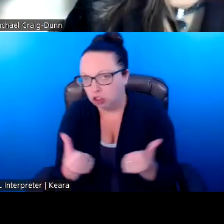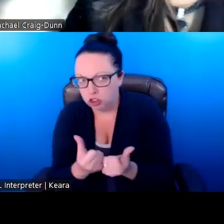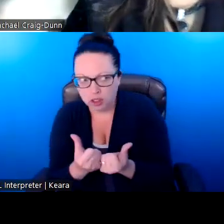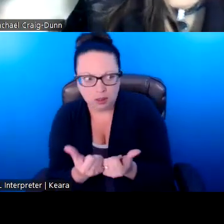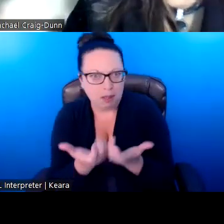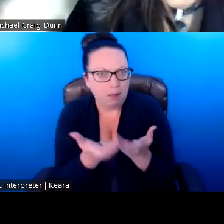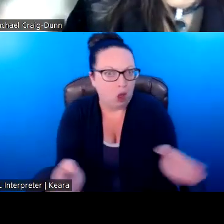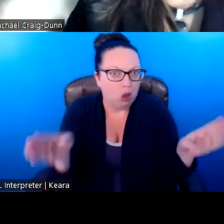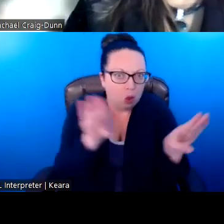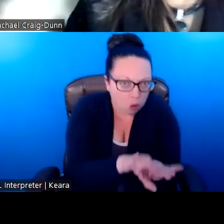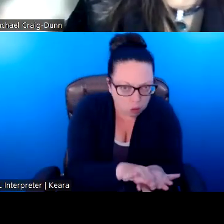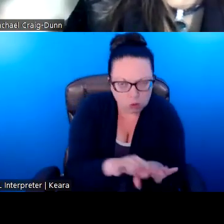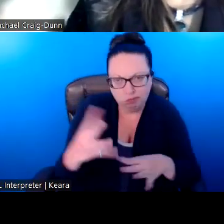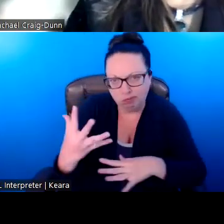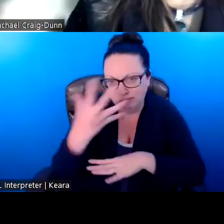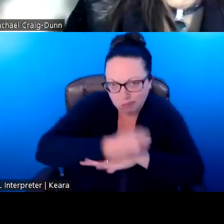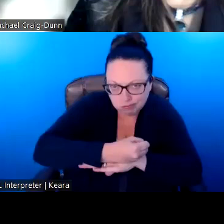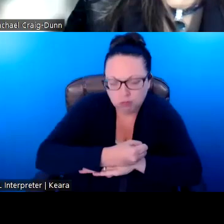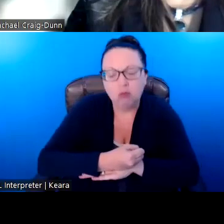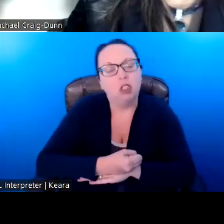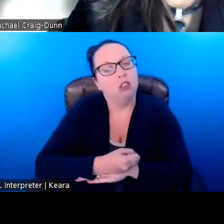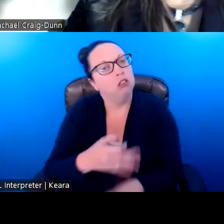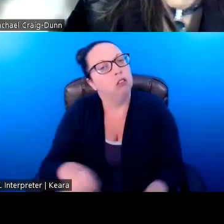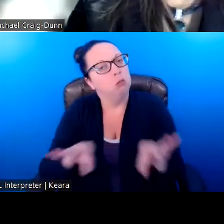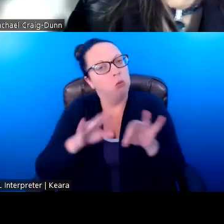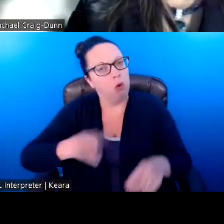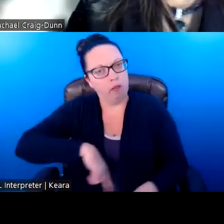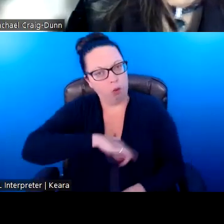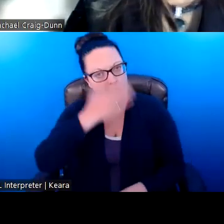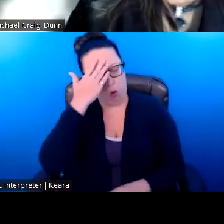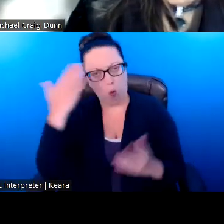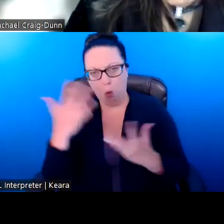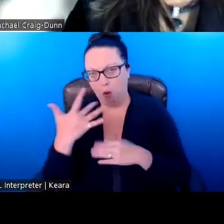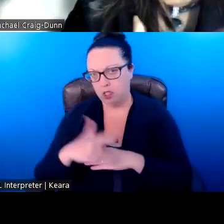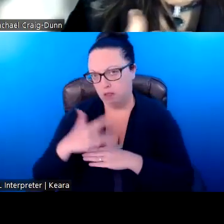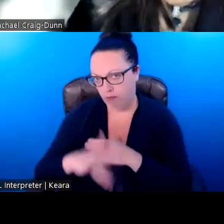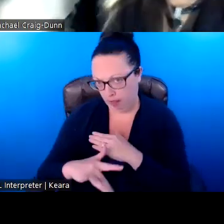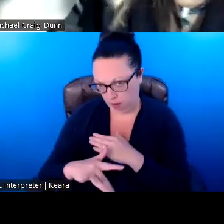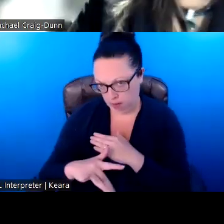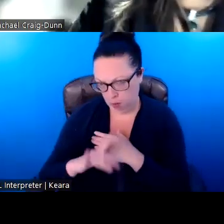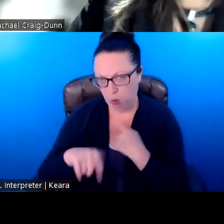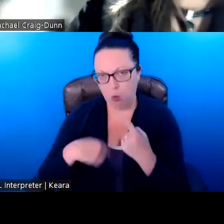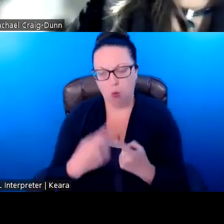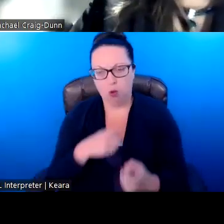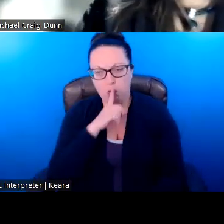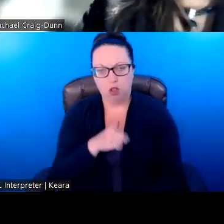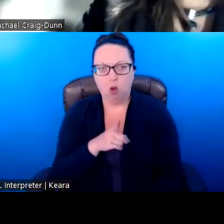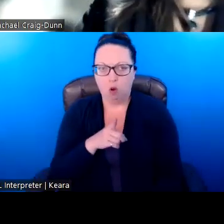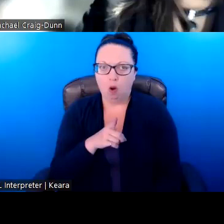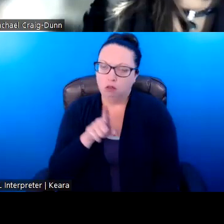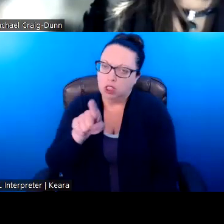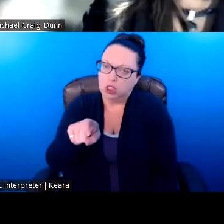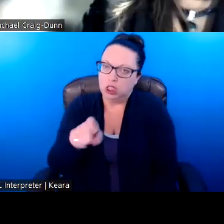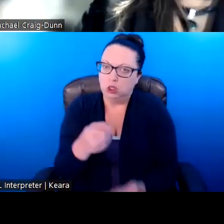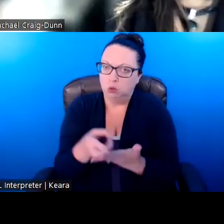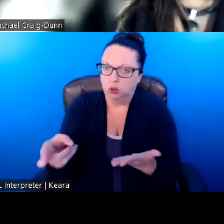down. It's very important that we know what is available when we are needing resources